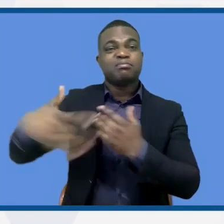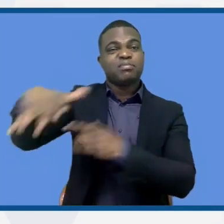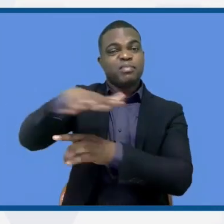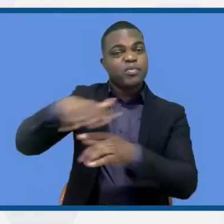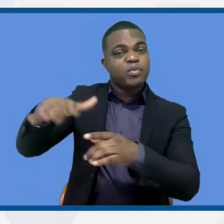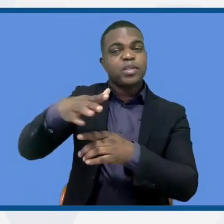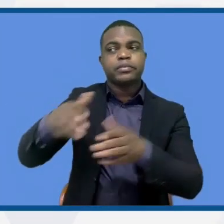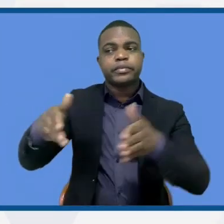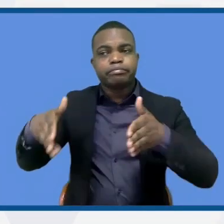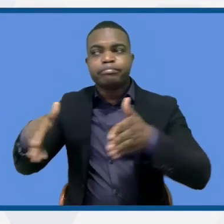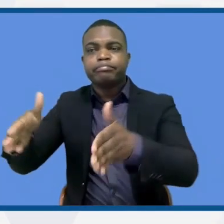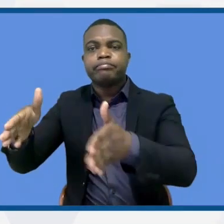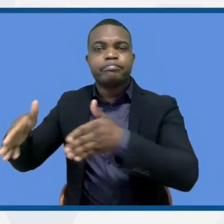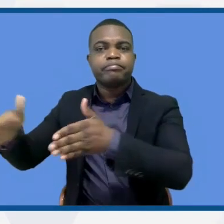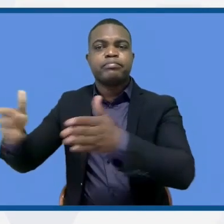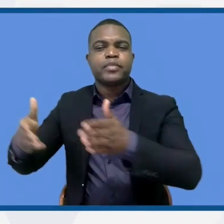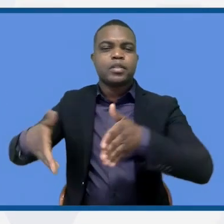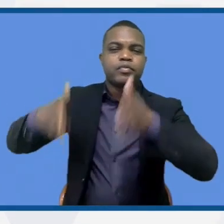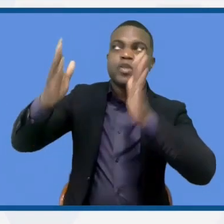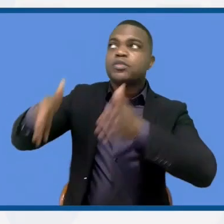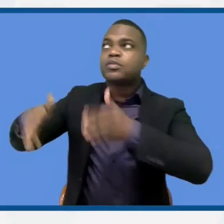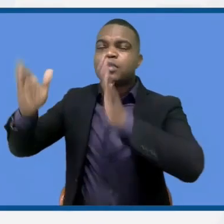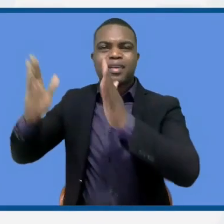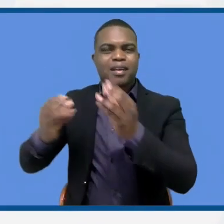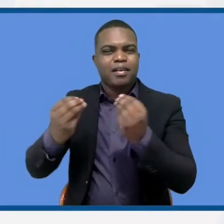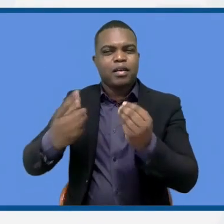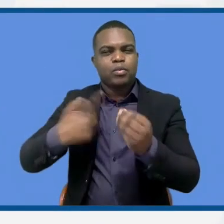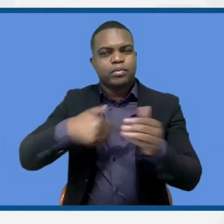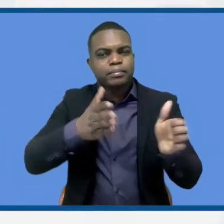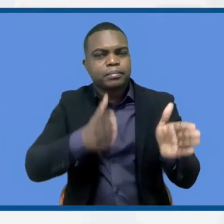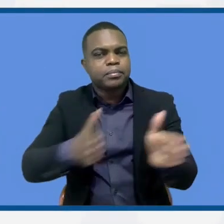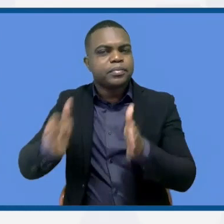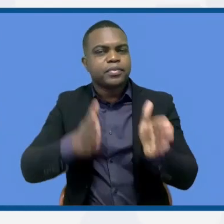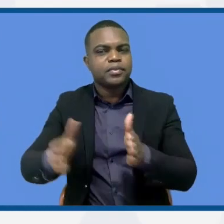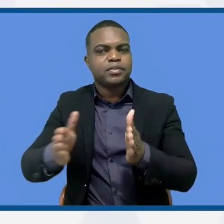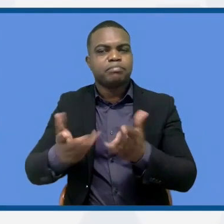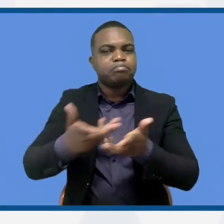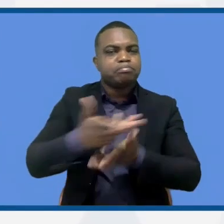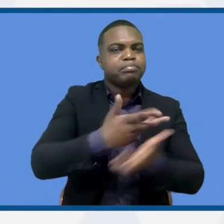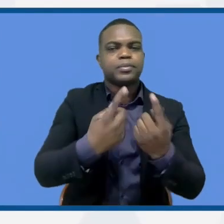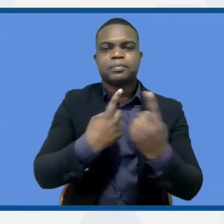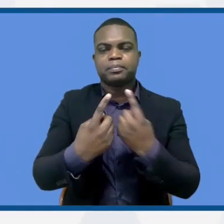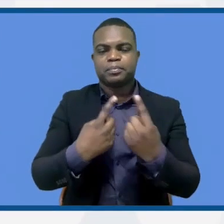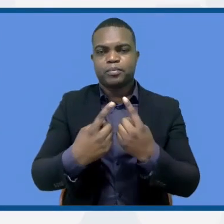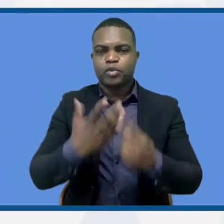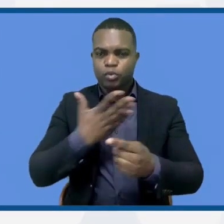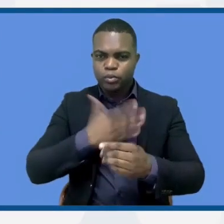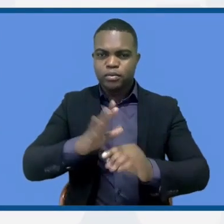or hard infrastructure, but we also wanted the opportunity to talk about the green infrastructure